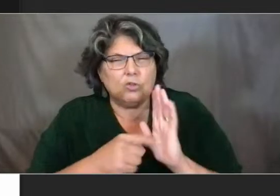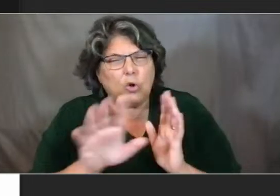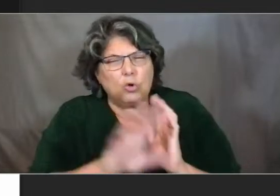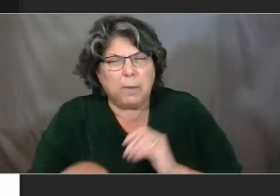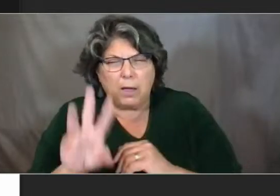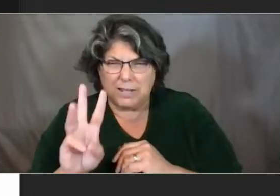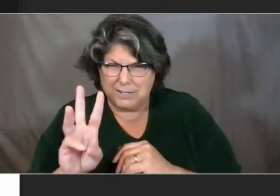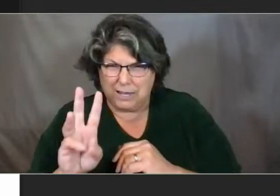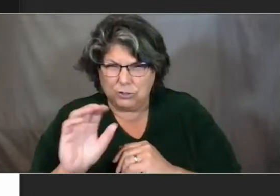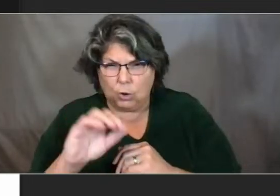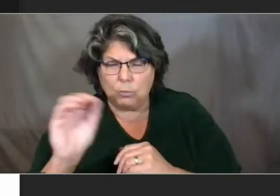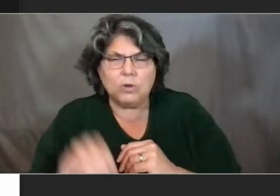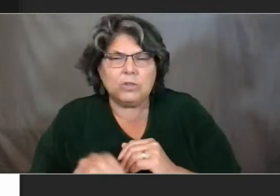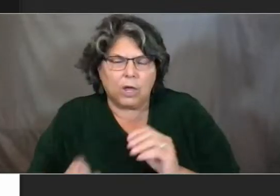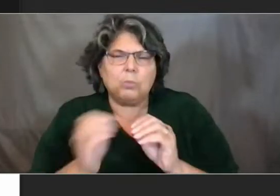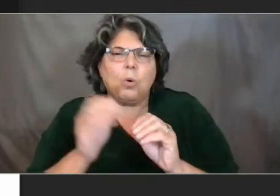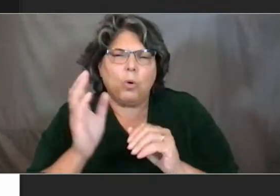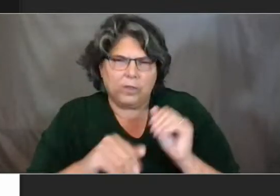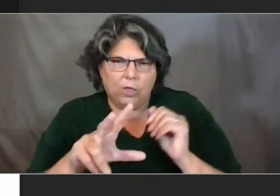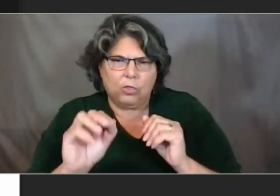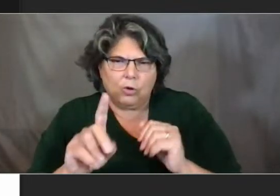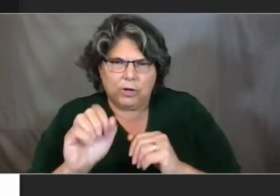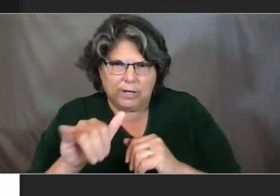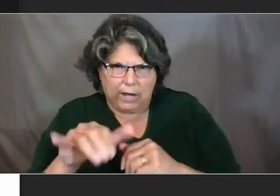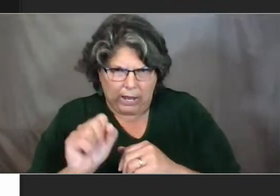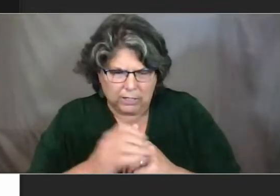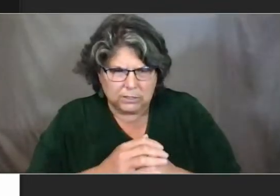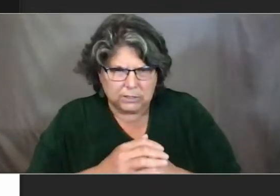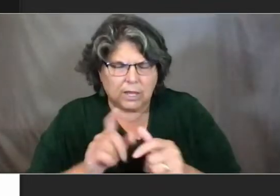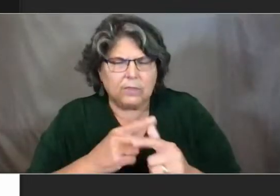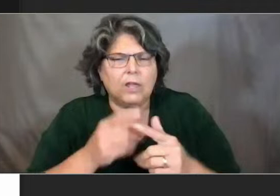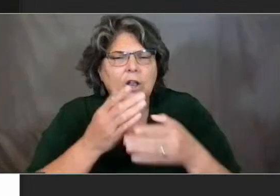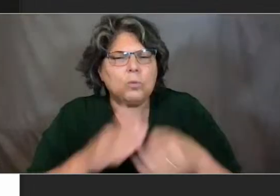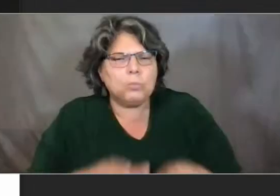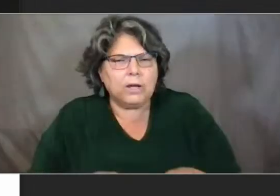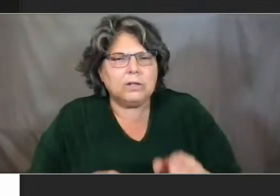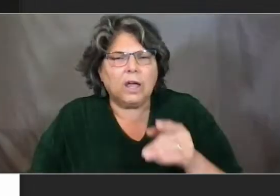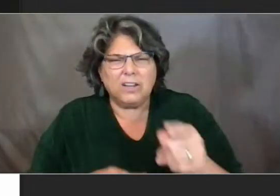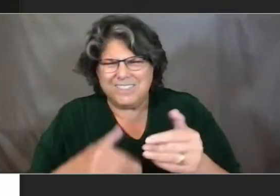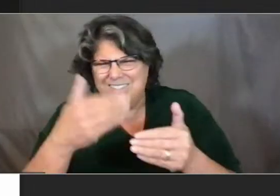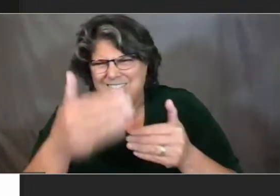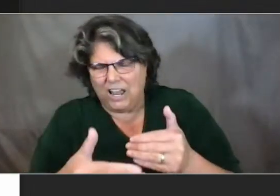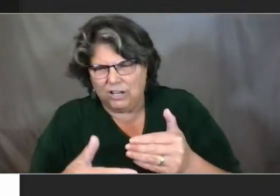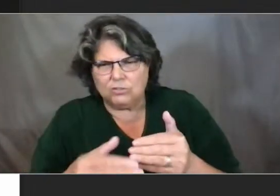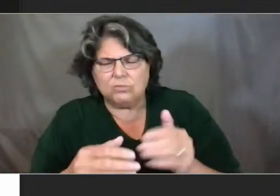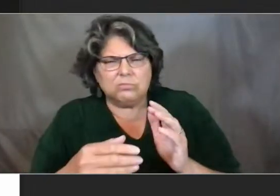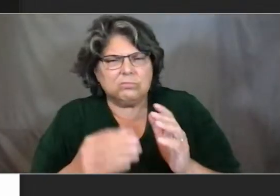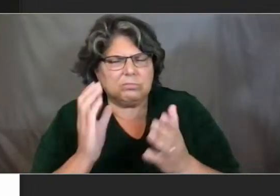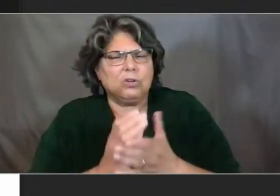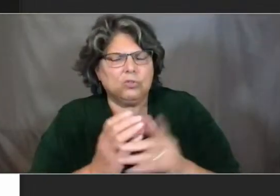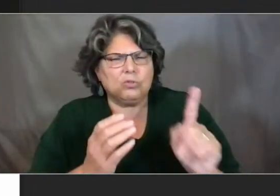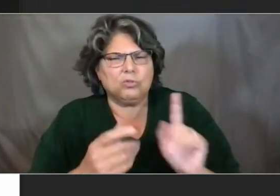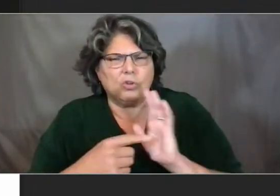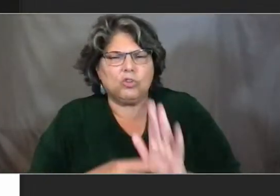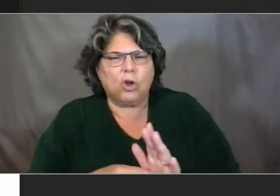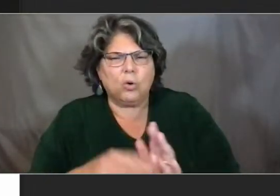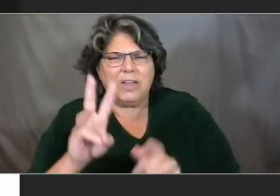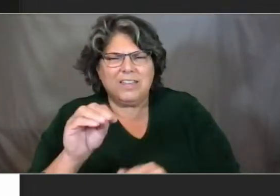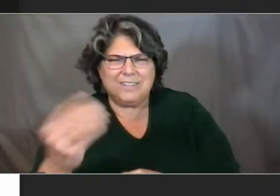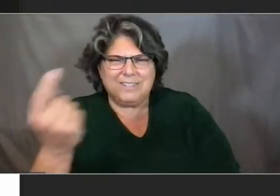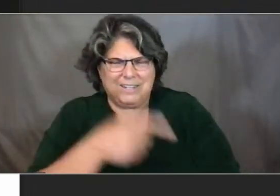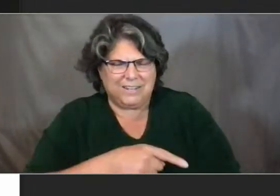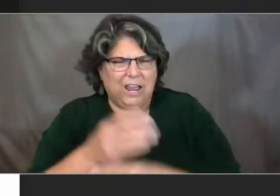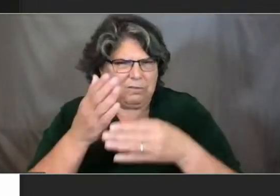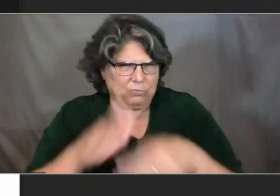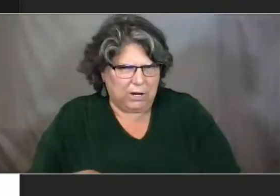6% it's been greater than 30 days. And then there's another breakdown in the slide coming up that also shows a 60-day breakdown, which is very